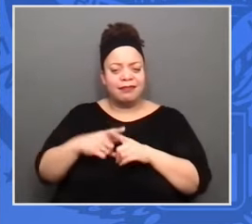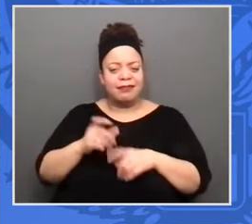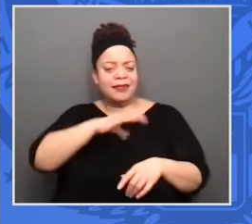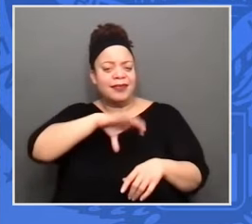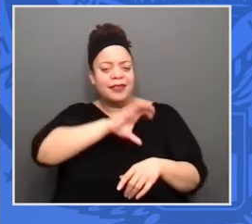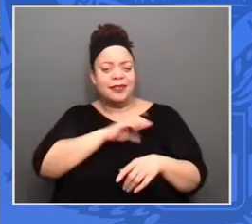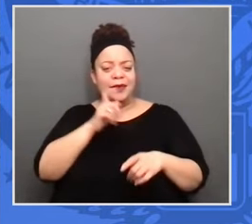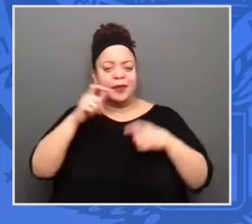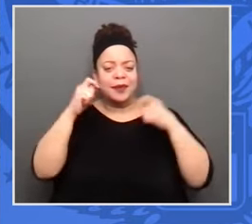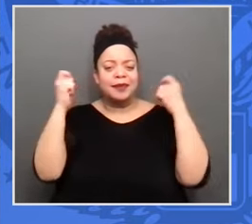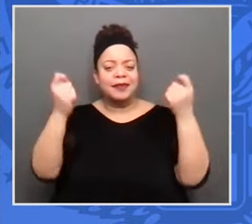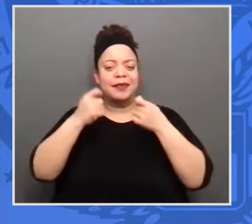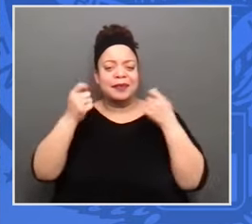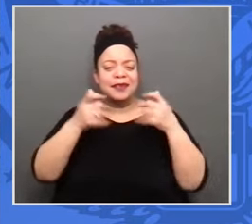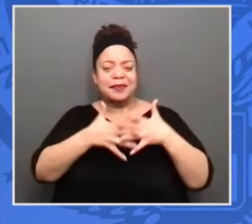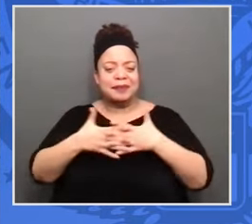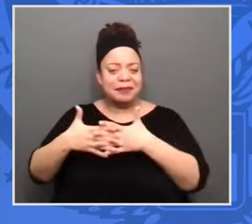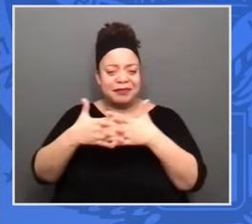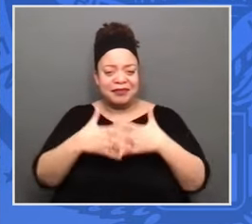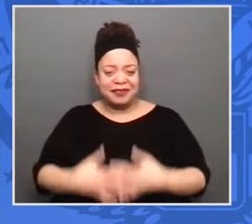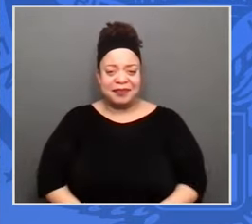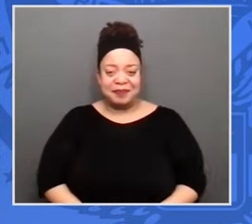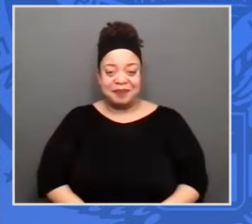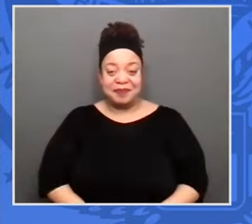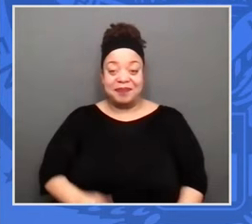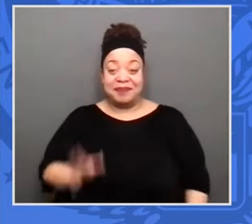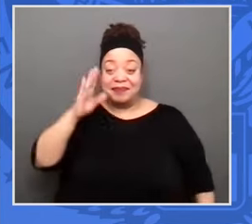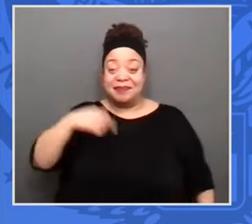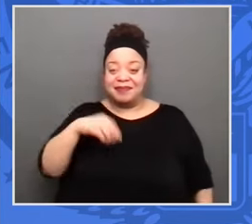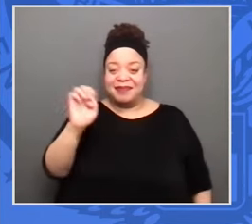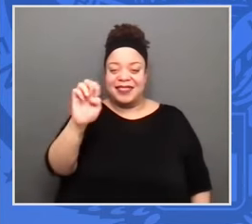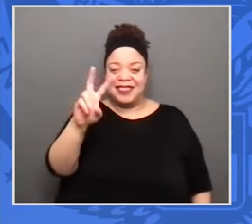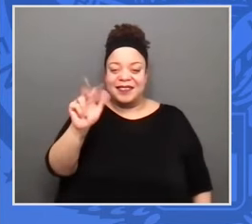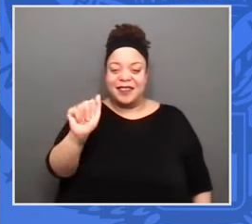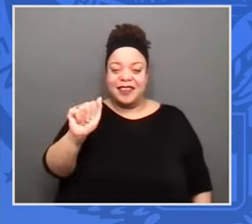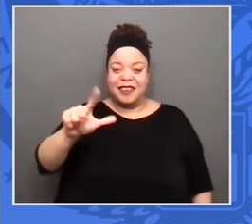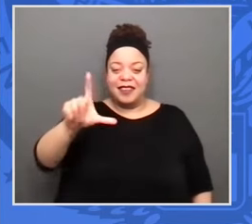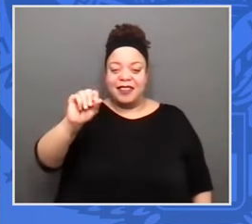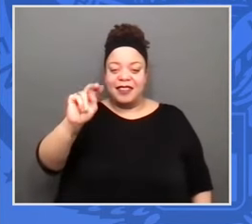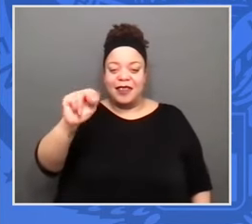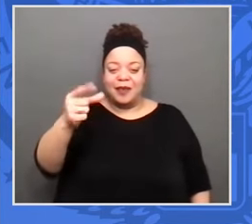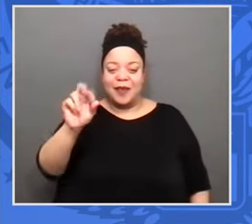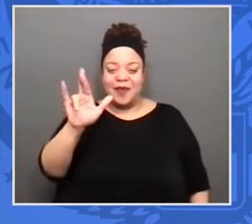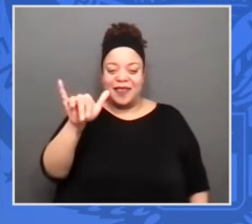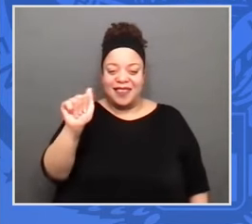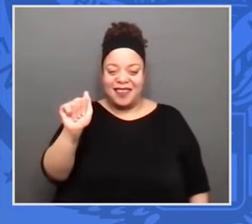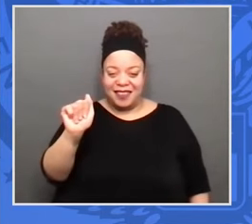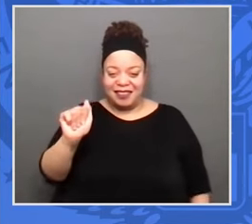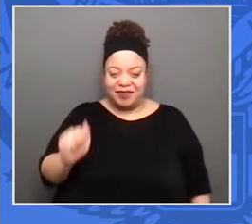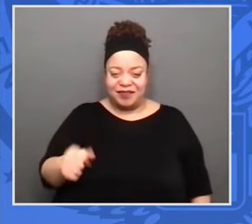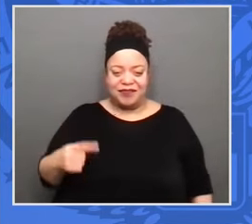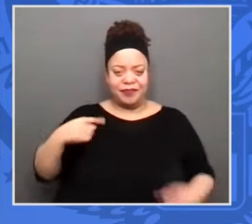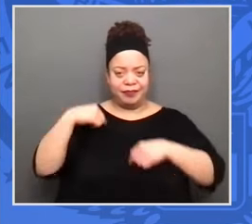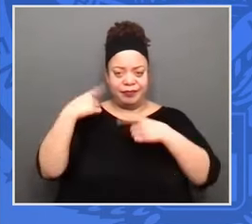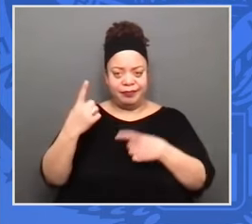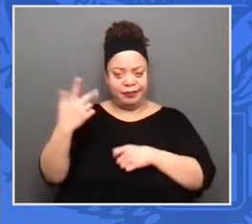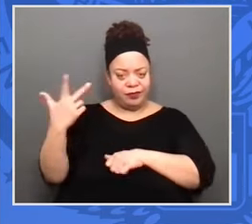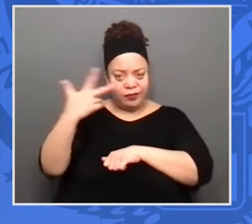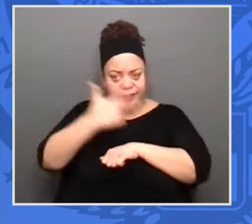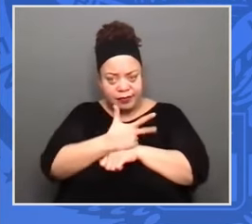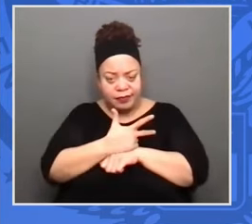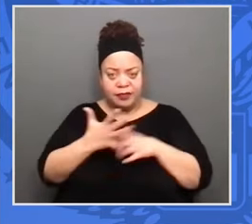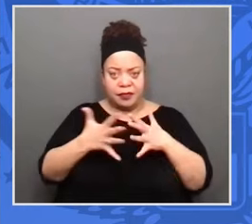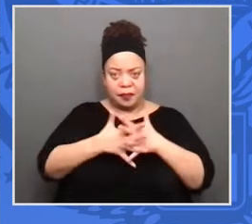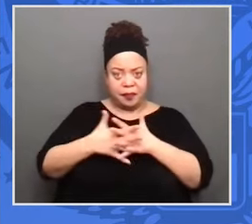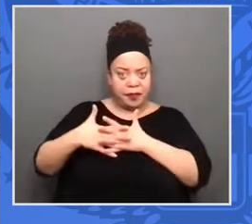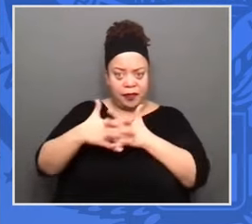I'm Eva Longoria. Over the last 3 days, Americans have honored the start of this new chapter by reaffirming our commitment